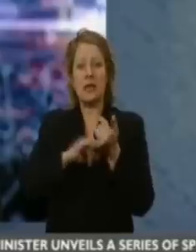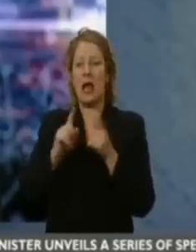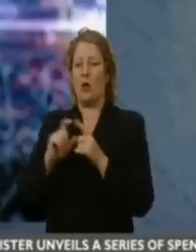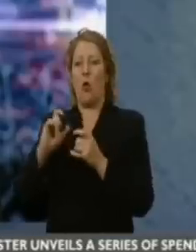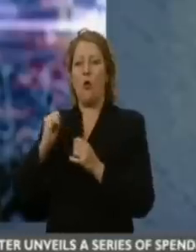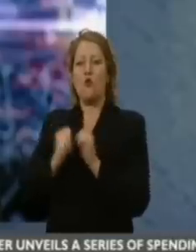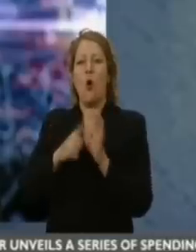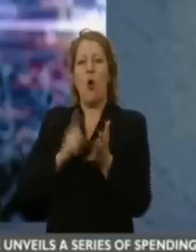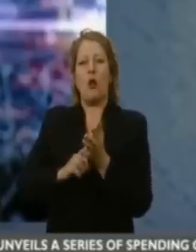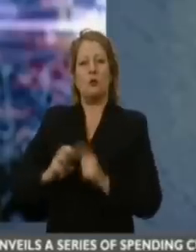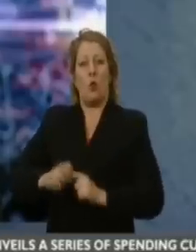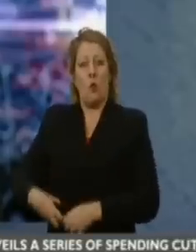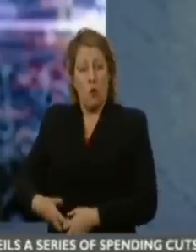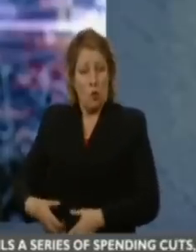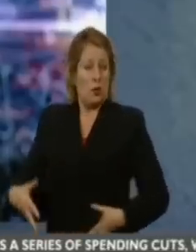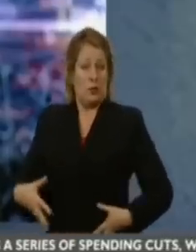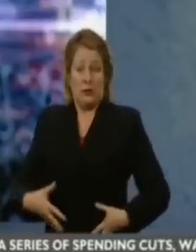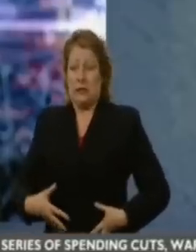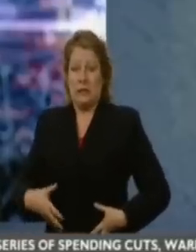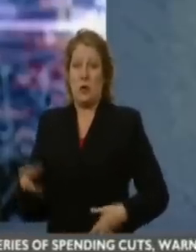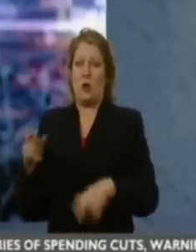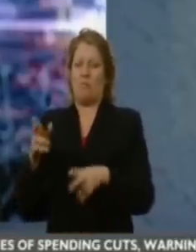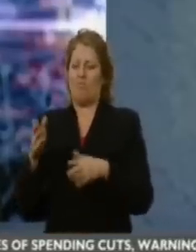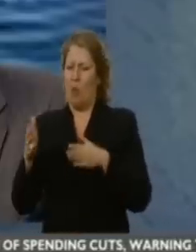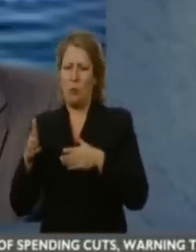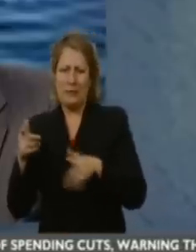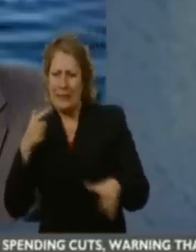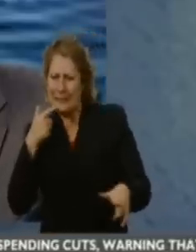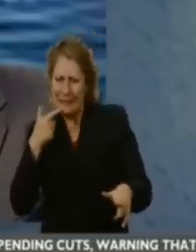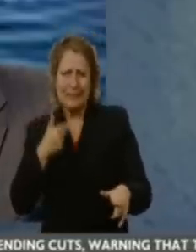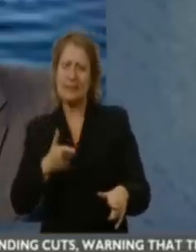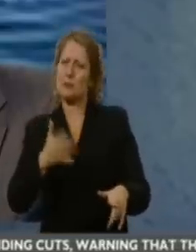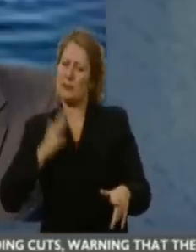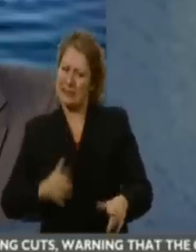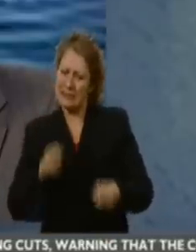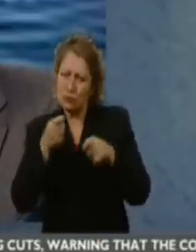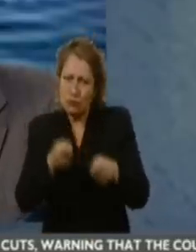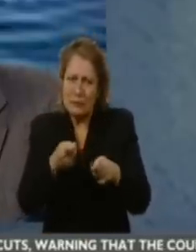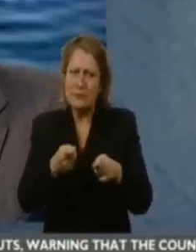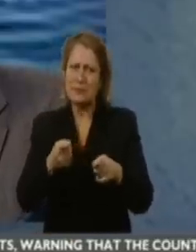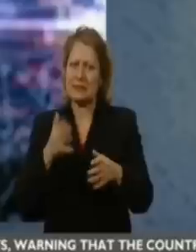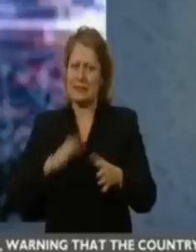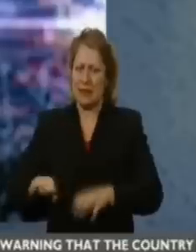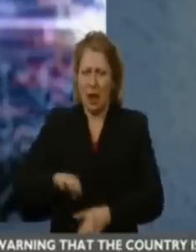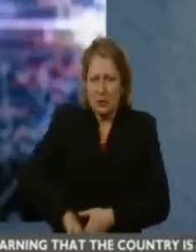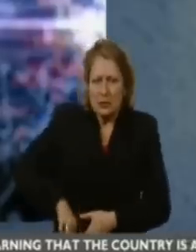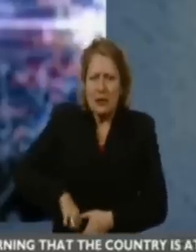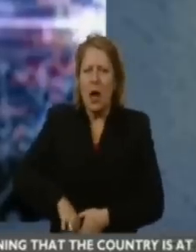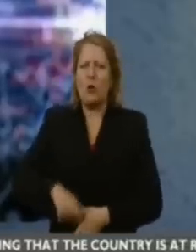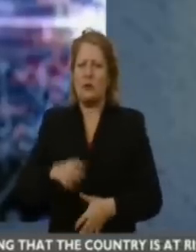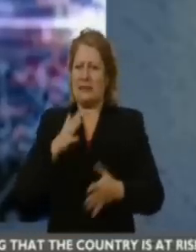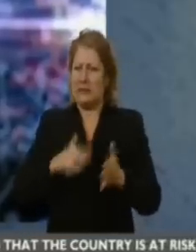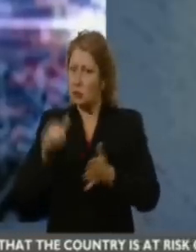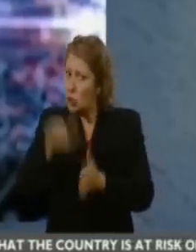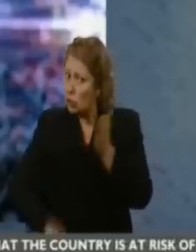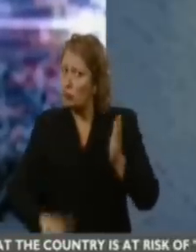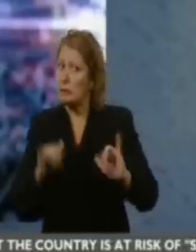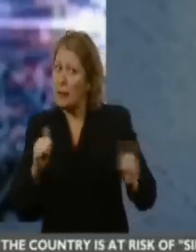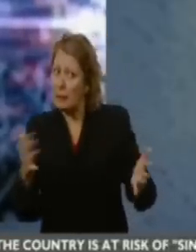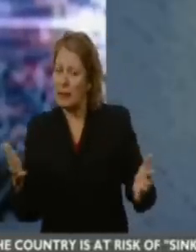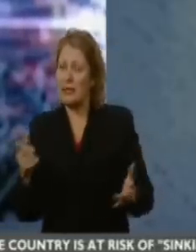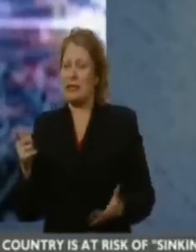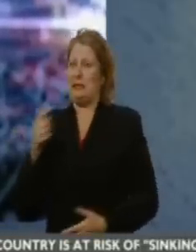prison hospital said, you need constant treatment, you need ultrasounds, and you may need surgery.